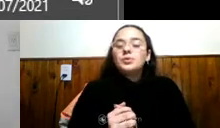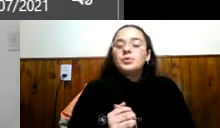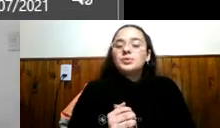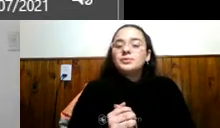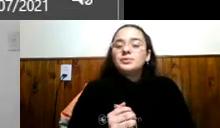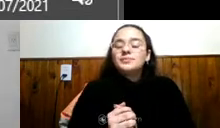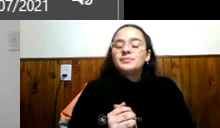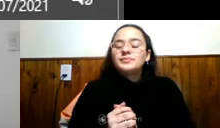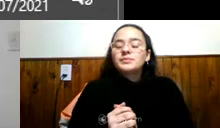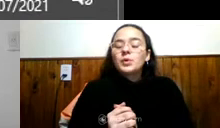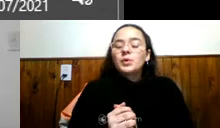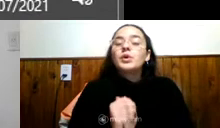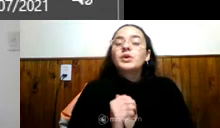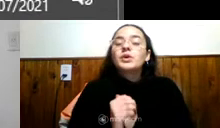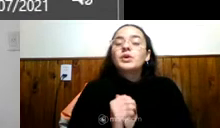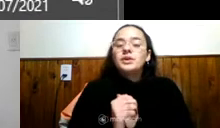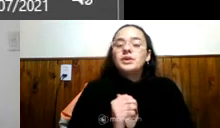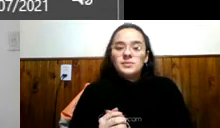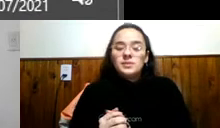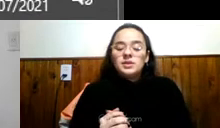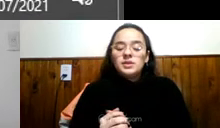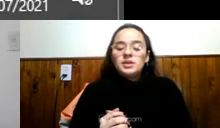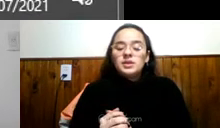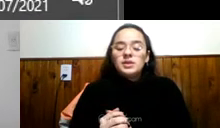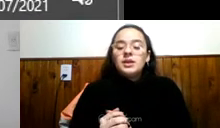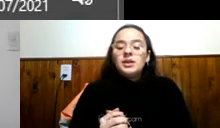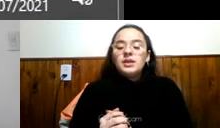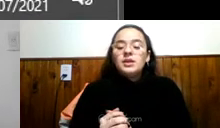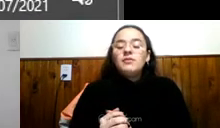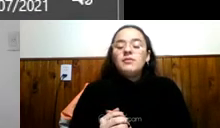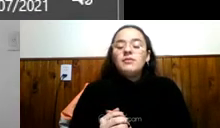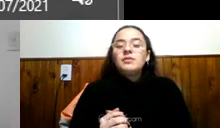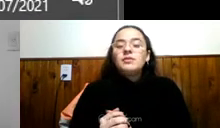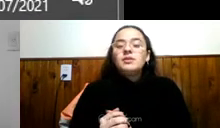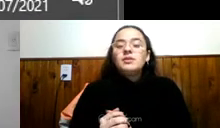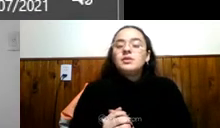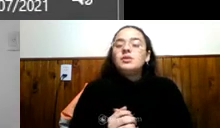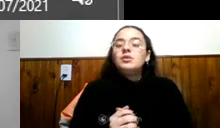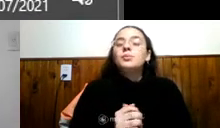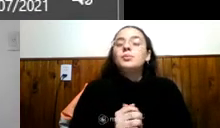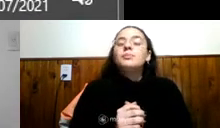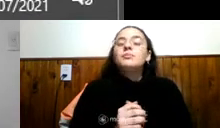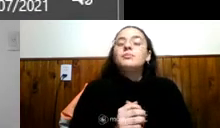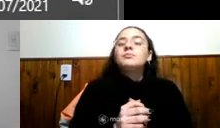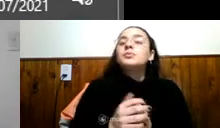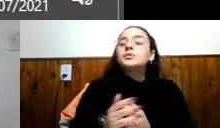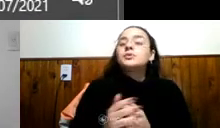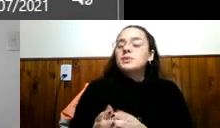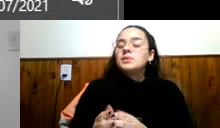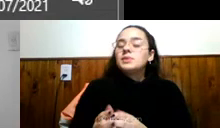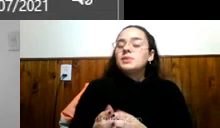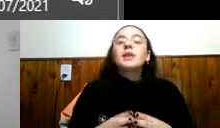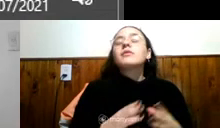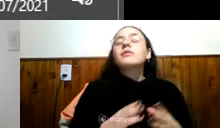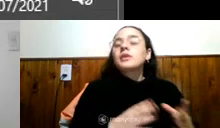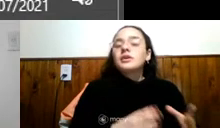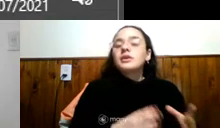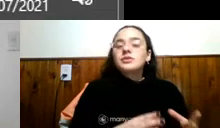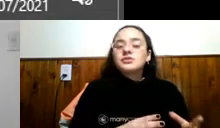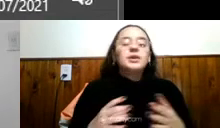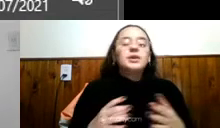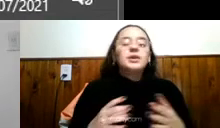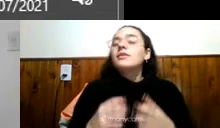to works with the elements. If you put me in another country with